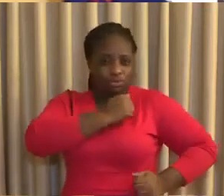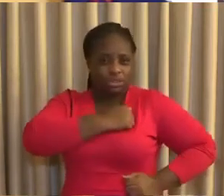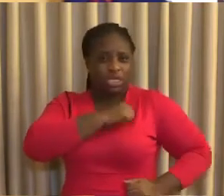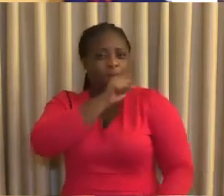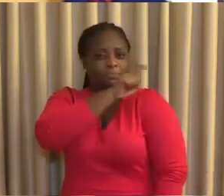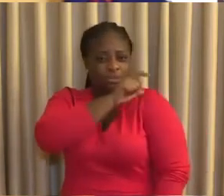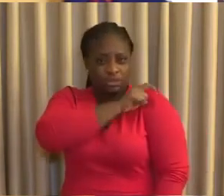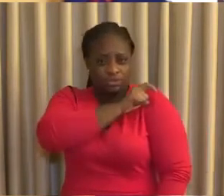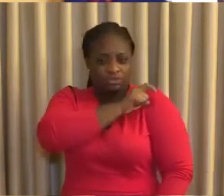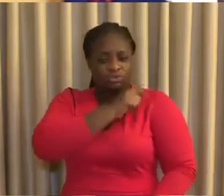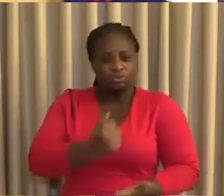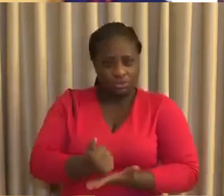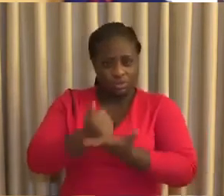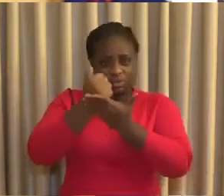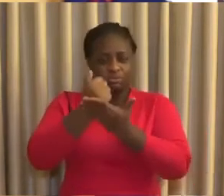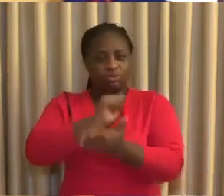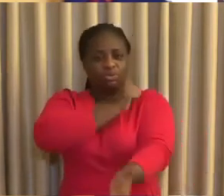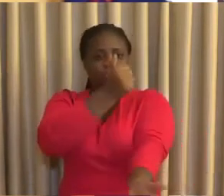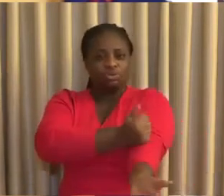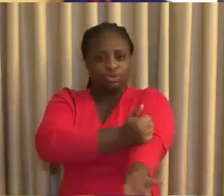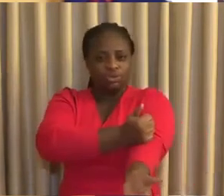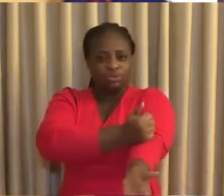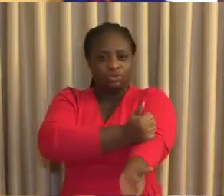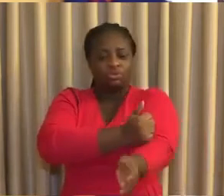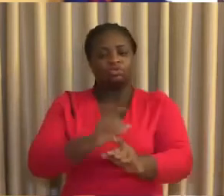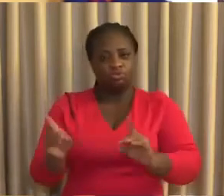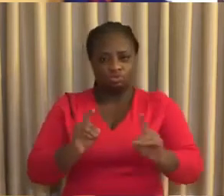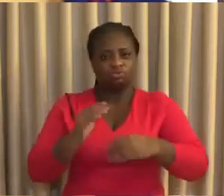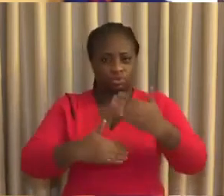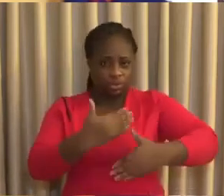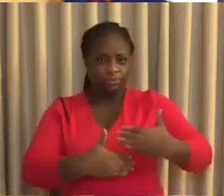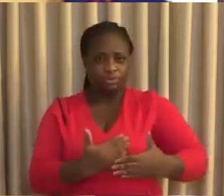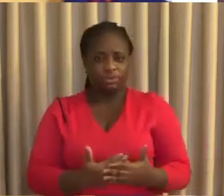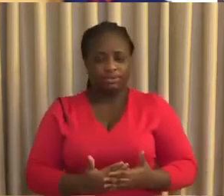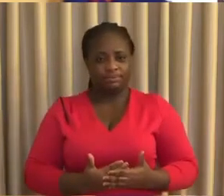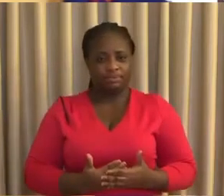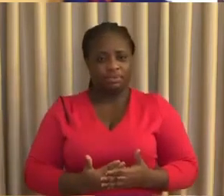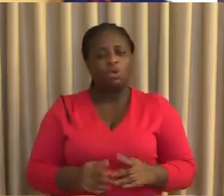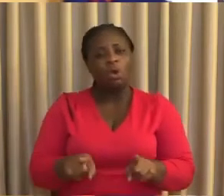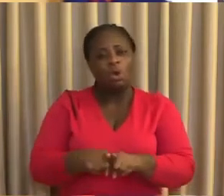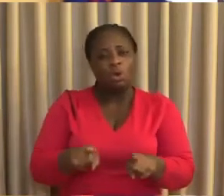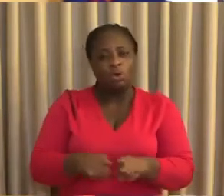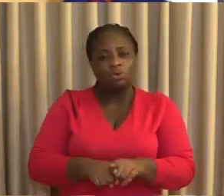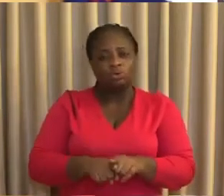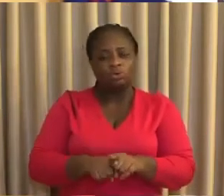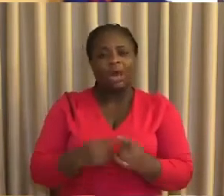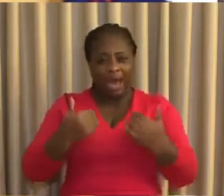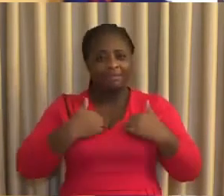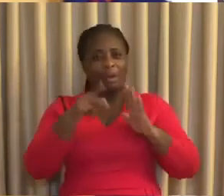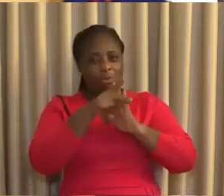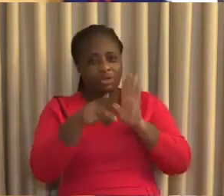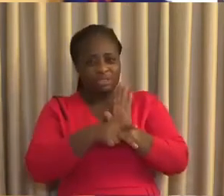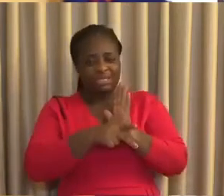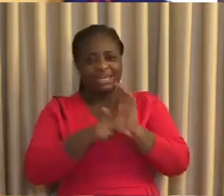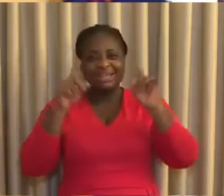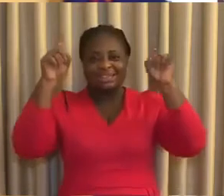authorities to expedite the process. We'll also pursue a policy of testing all contacts